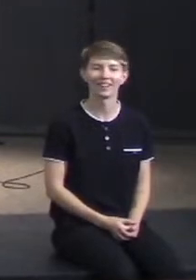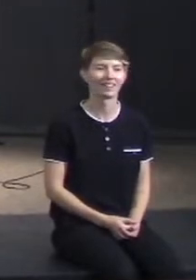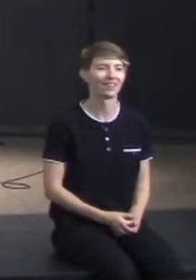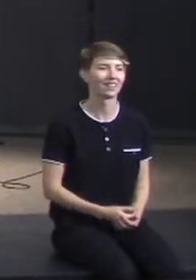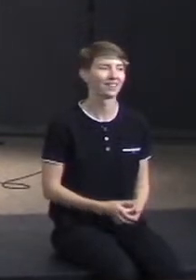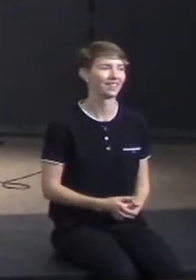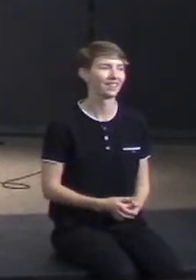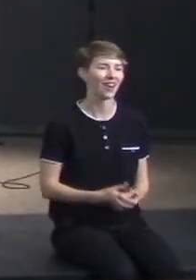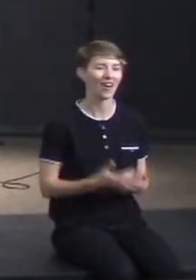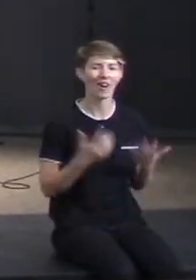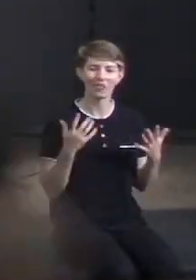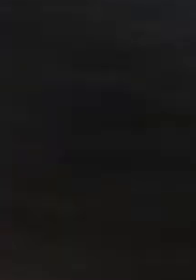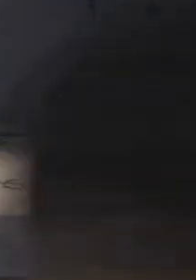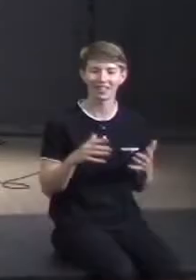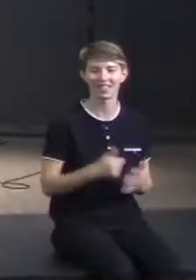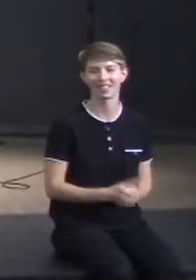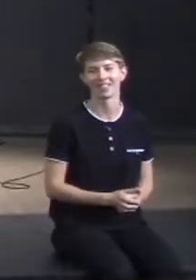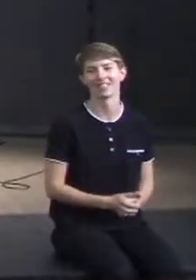All ready.